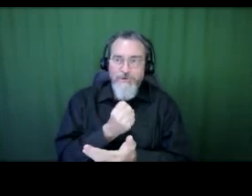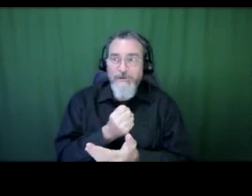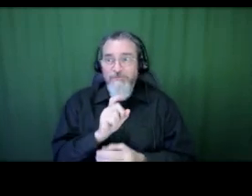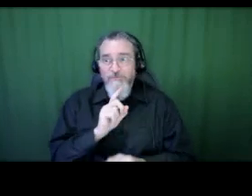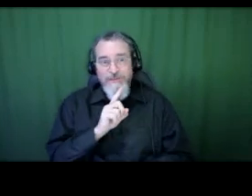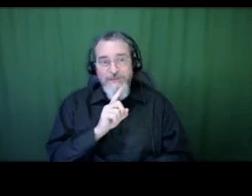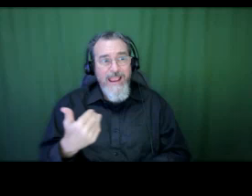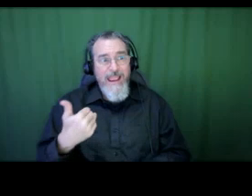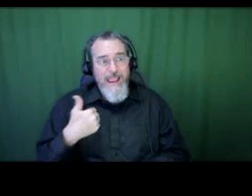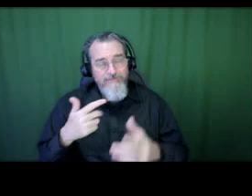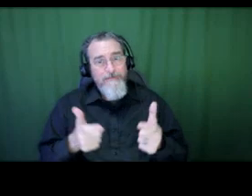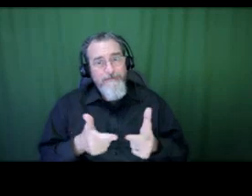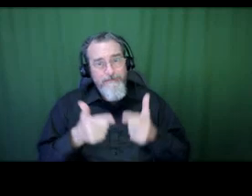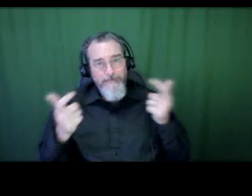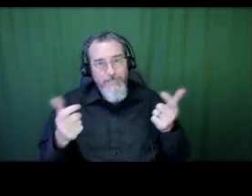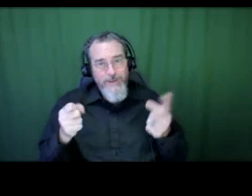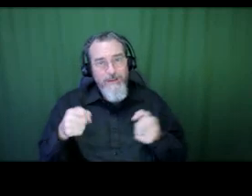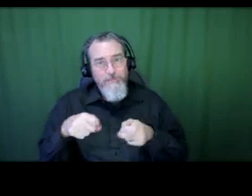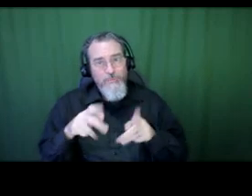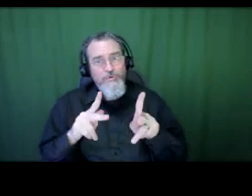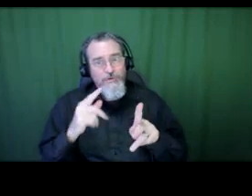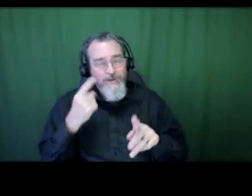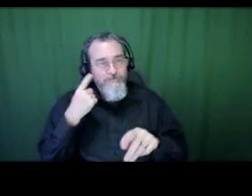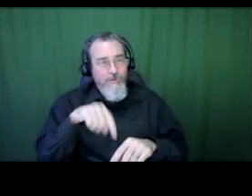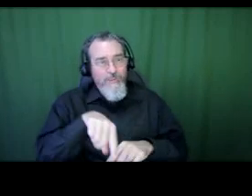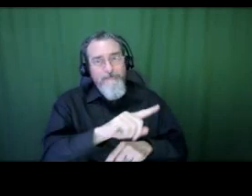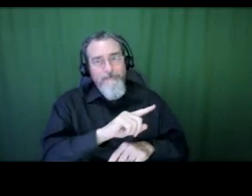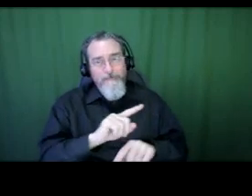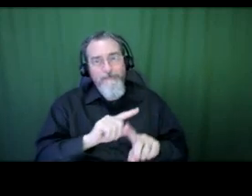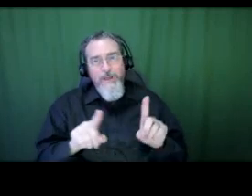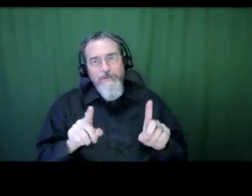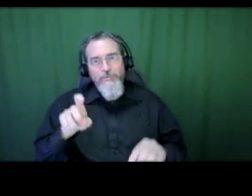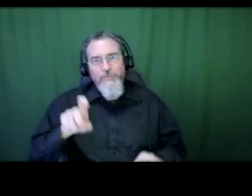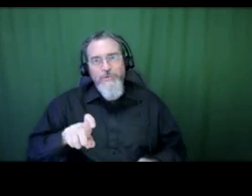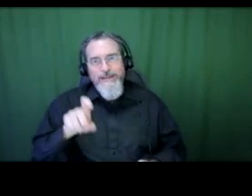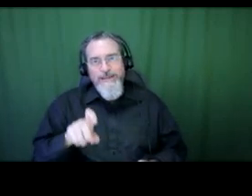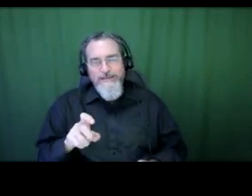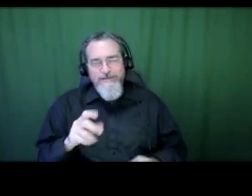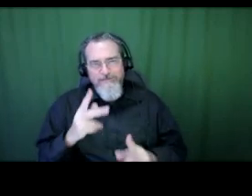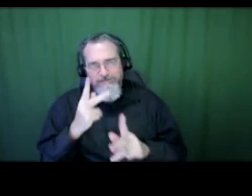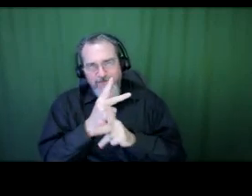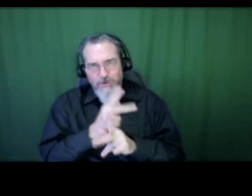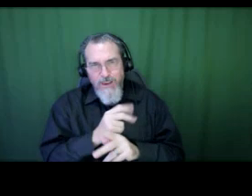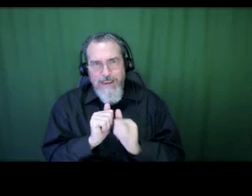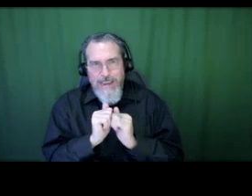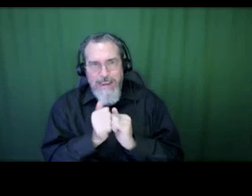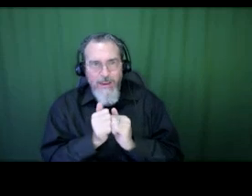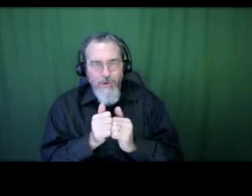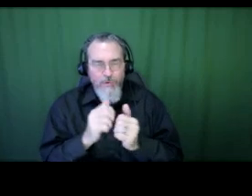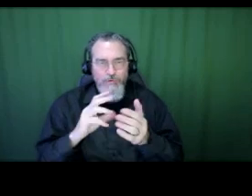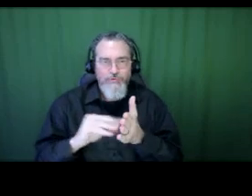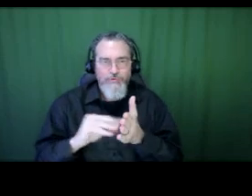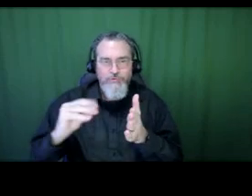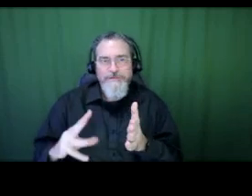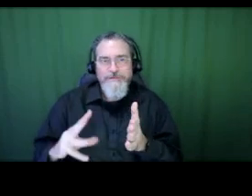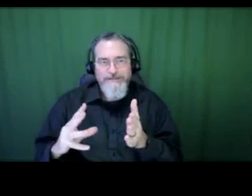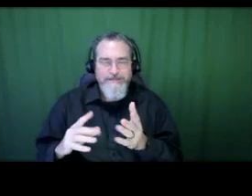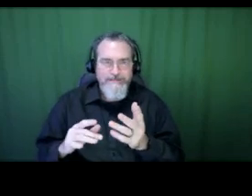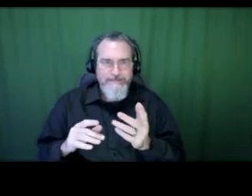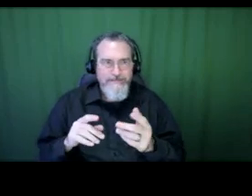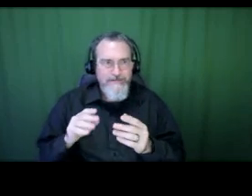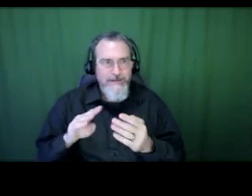within the sector as well. But again, it's about how do we get underserved communities and students at college even, or at the community college level,